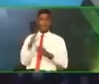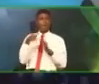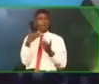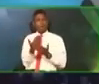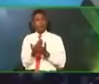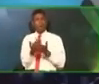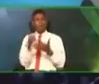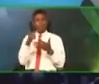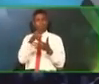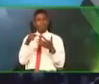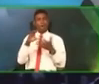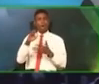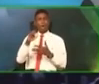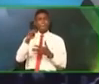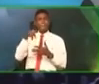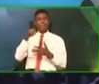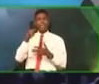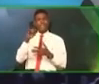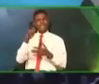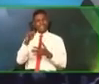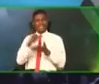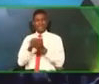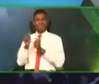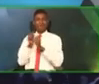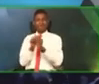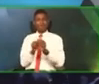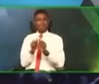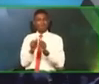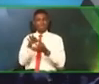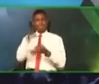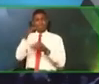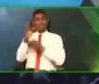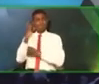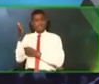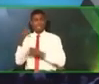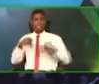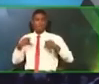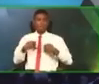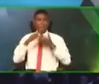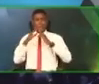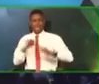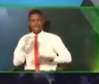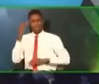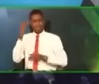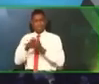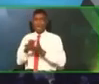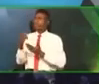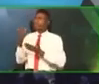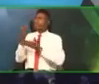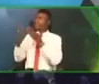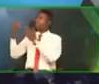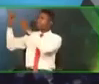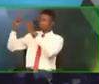that accompany the speakings of God are there. Joy, peace. I know that I have received something, but what exactly have